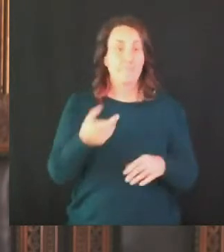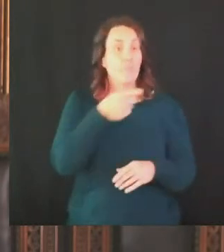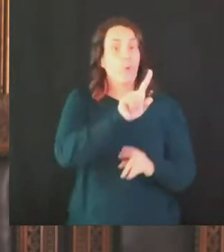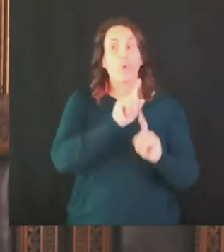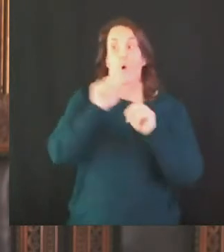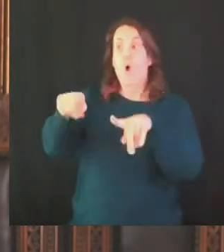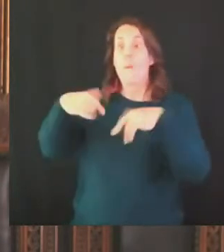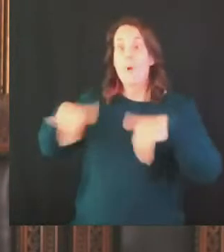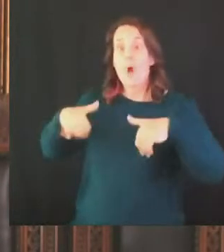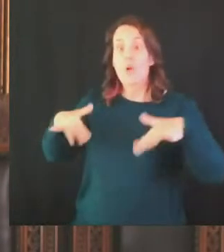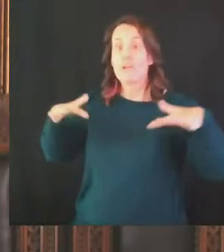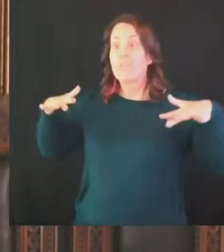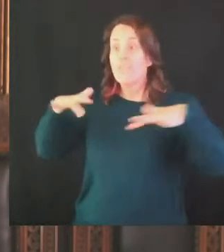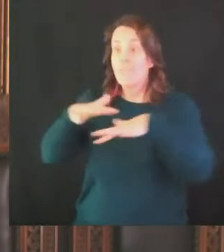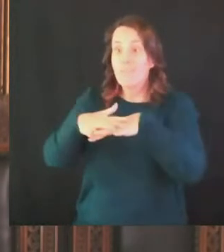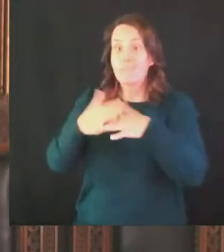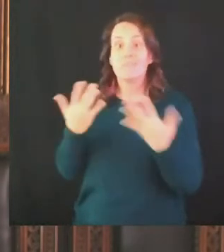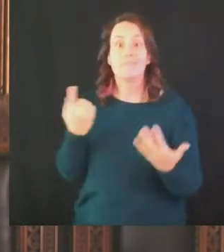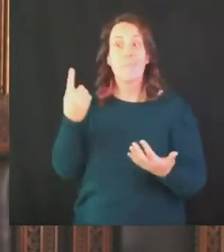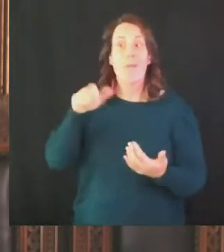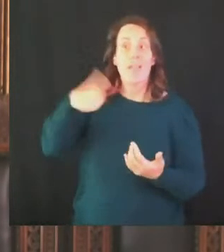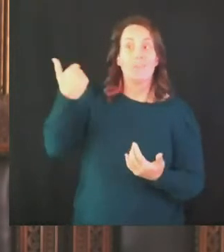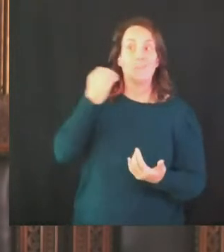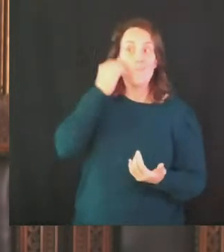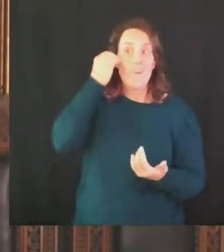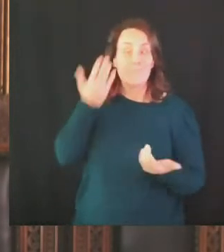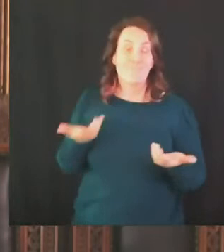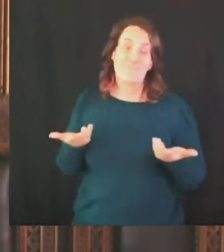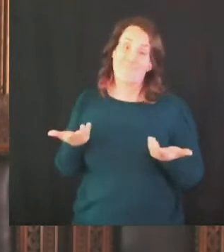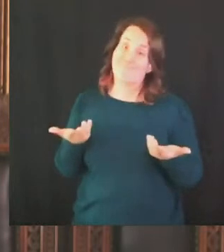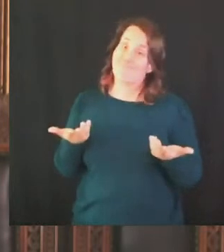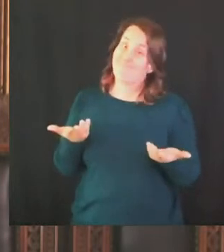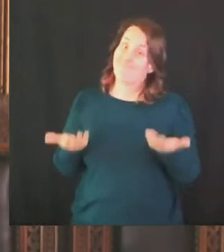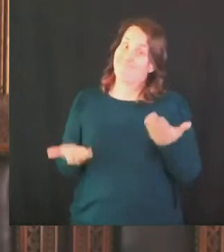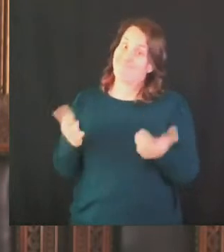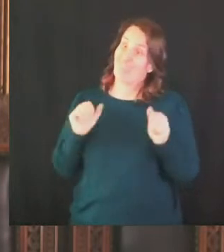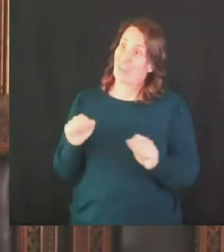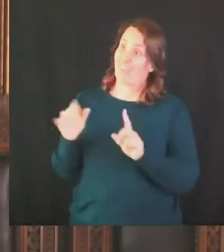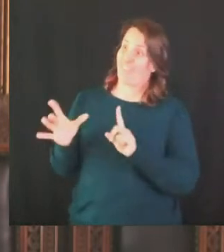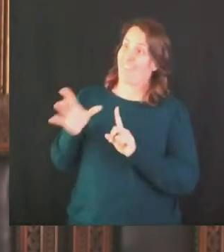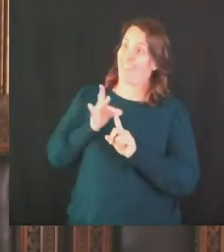of those folks. So we continue to